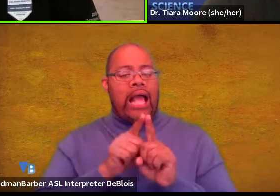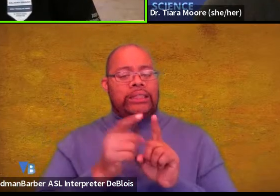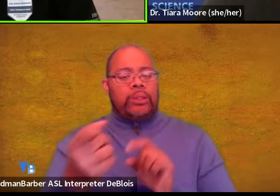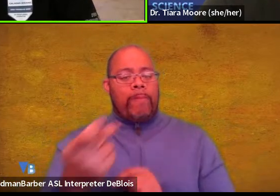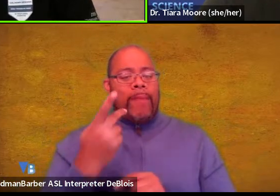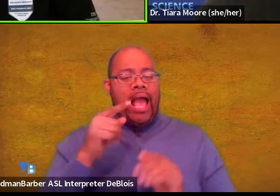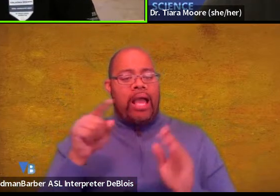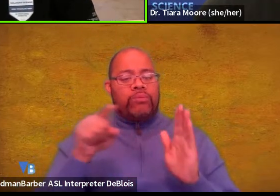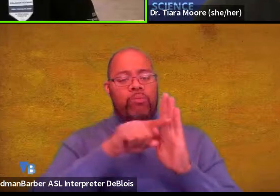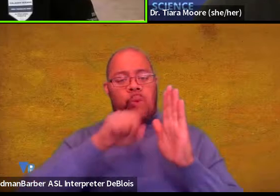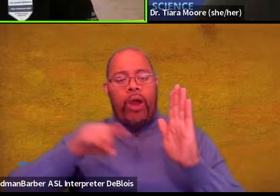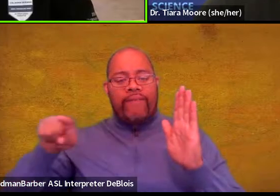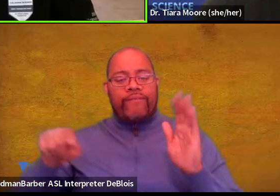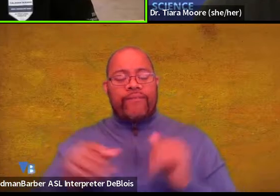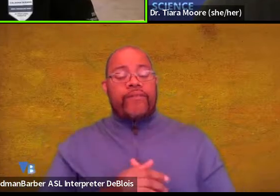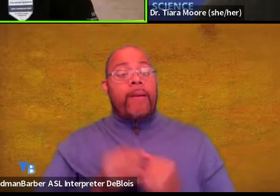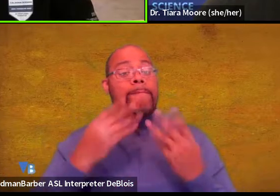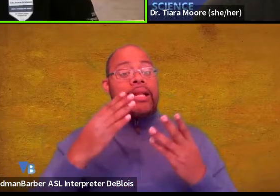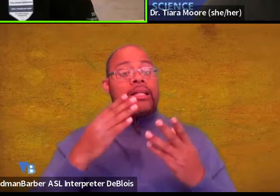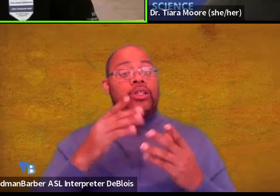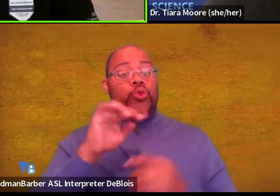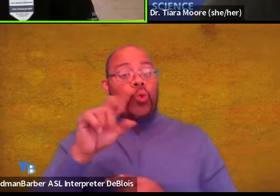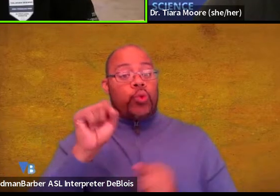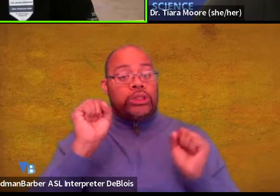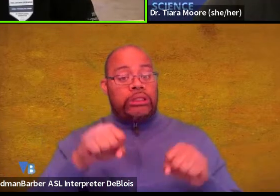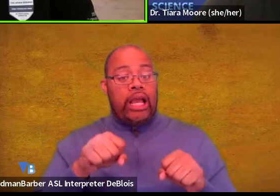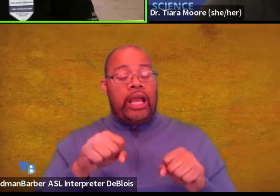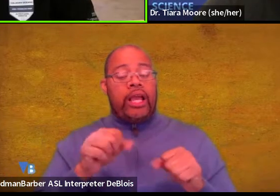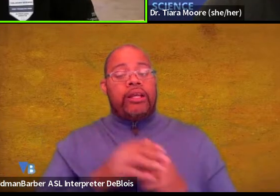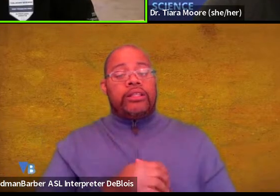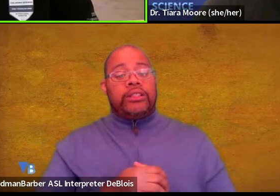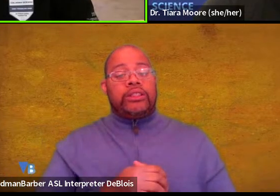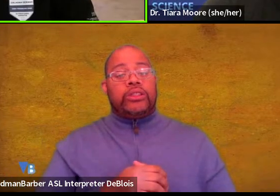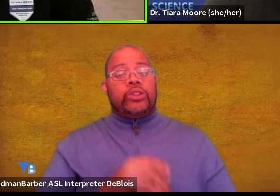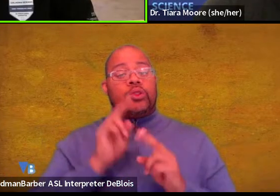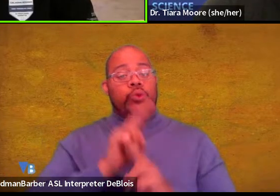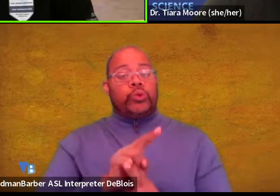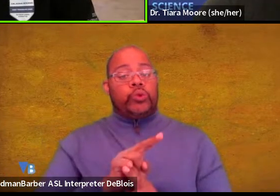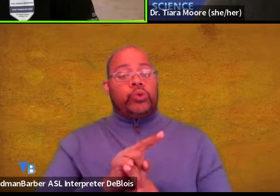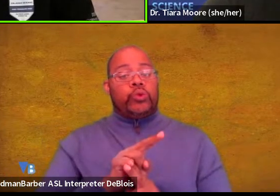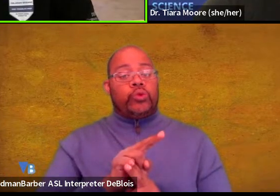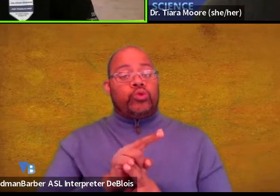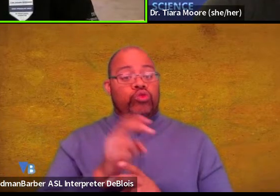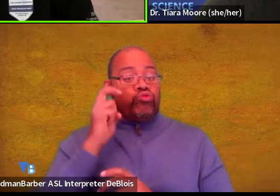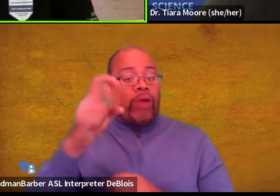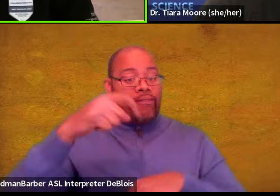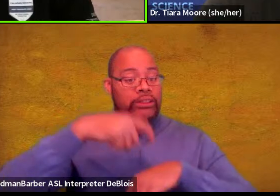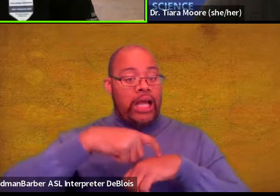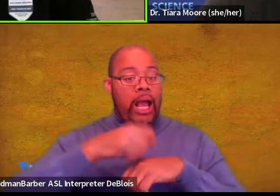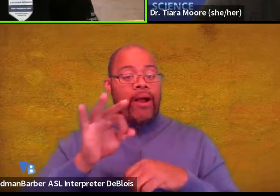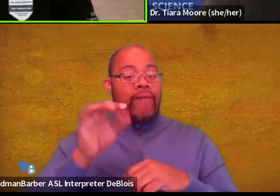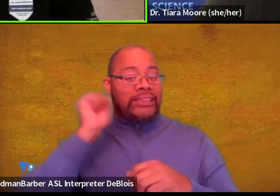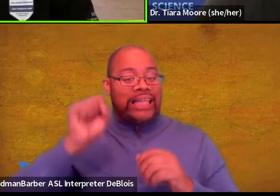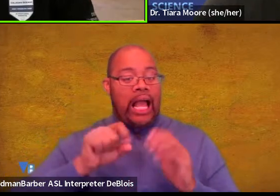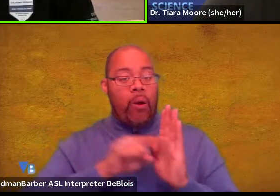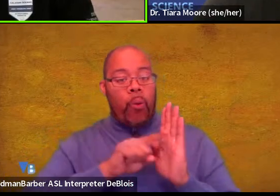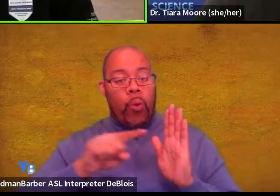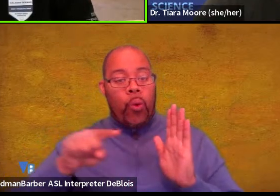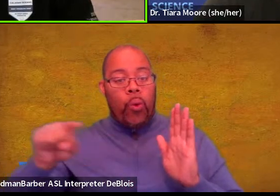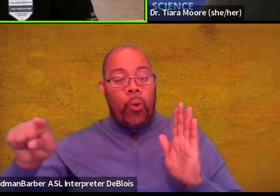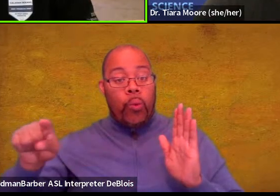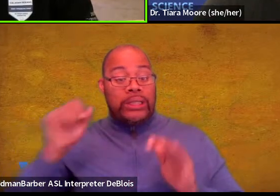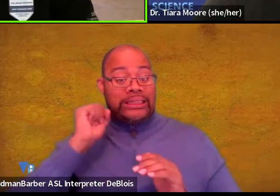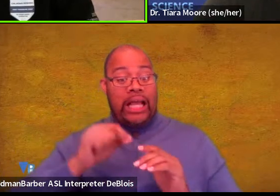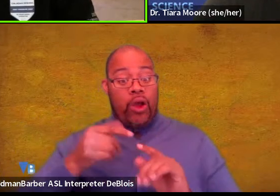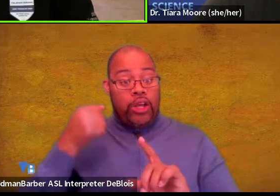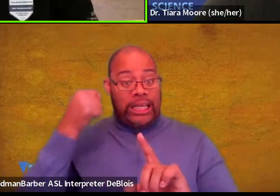returning. There are many instruments that can that use the travel time of the sound. So as the sound